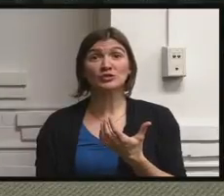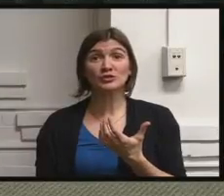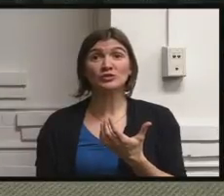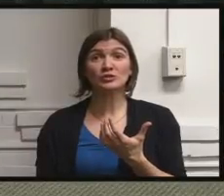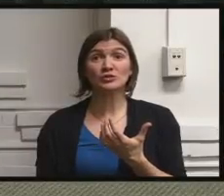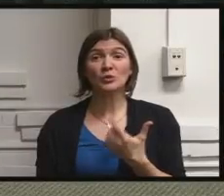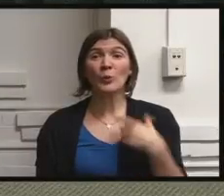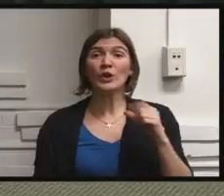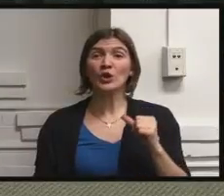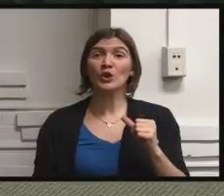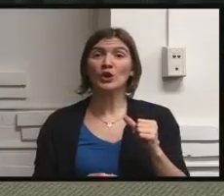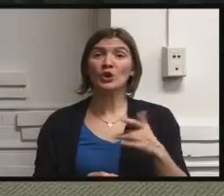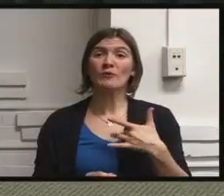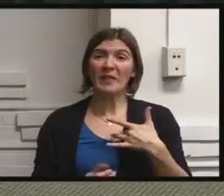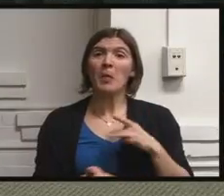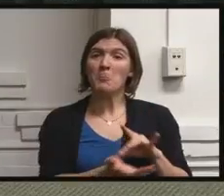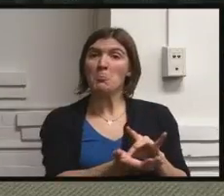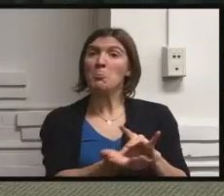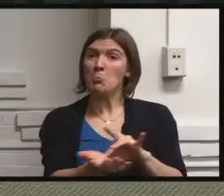gauge